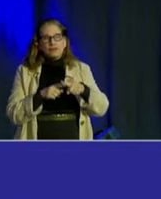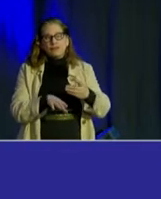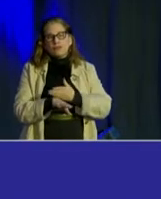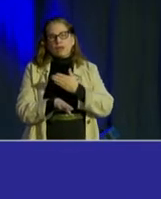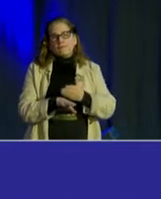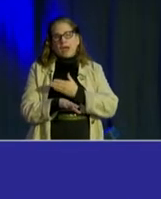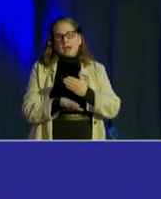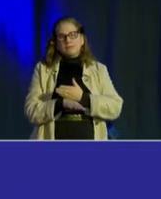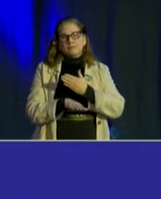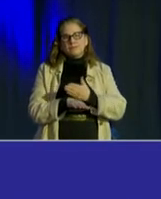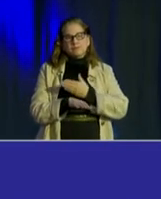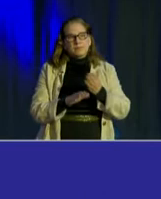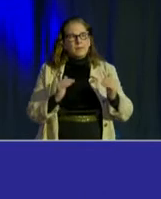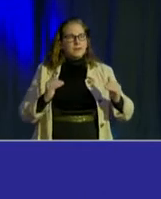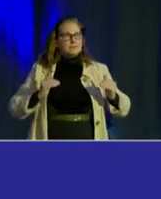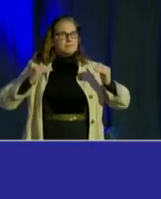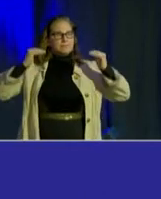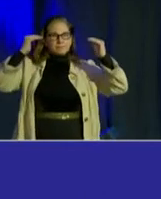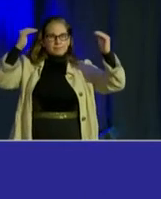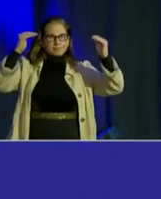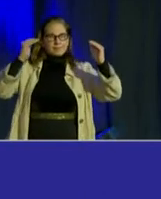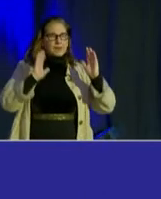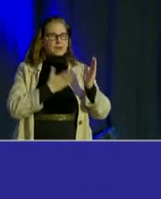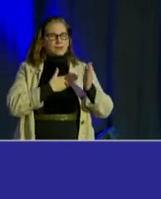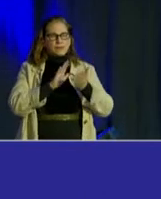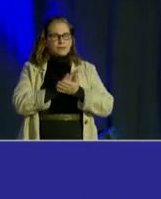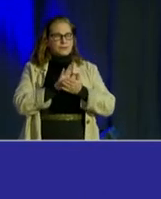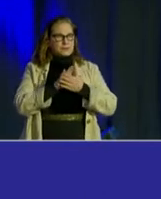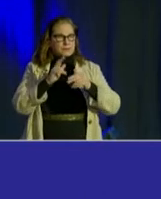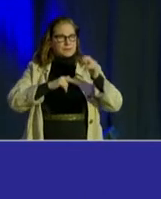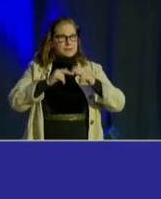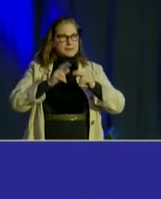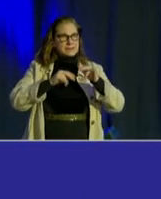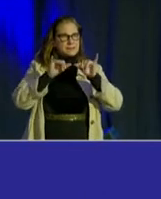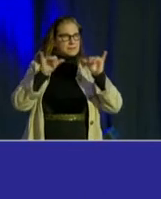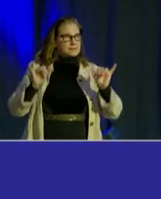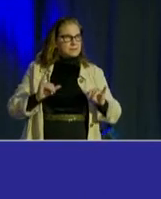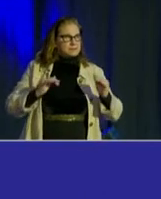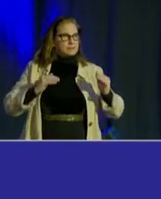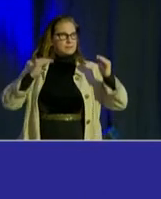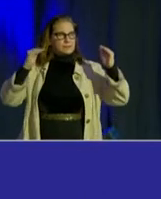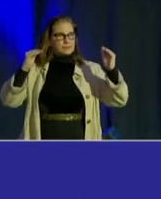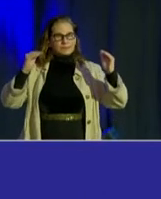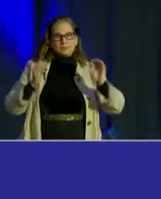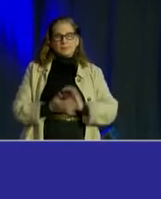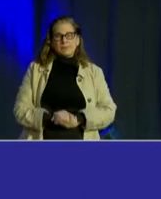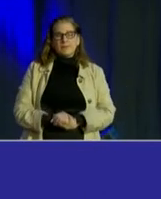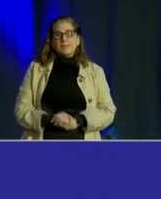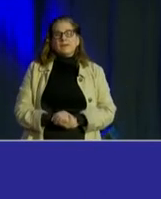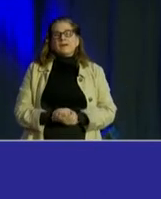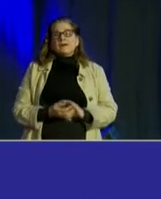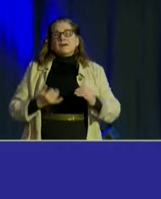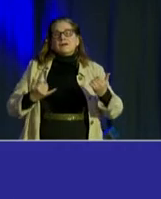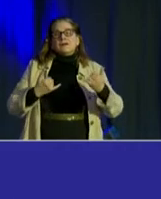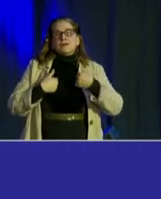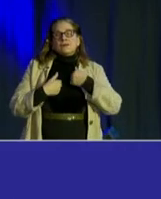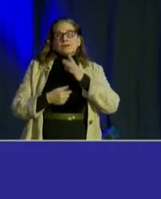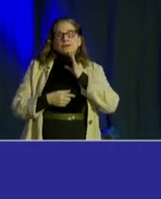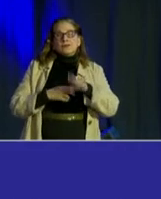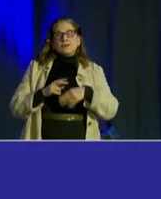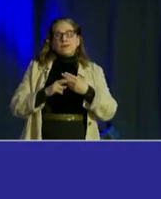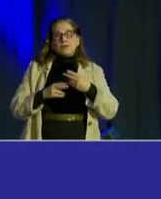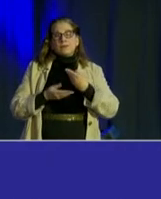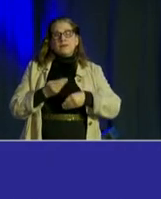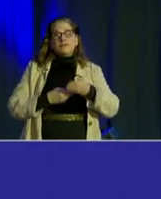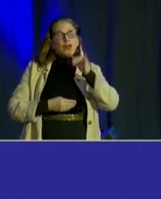school buildings. Now, the budget we're here to talk about this morning, our future budget, is really about building from this strong foundation